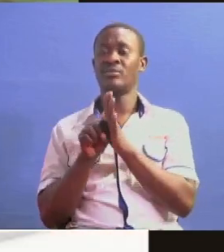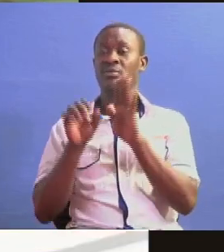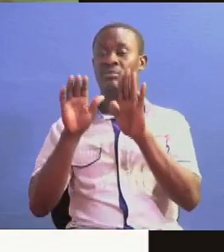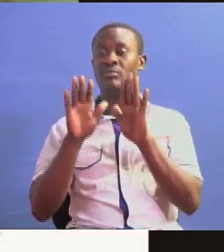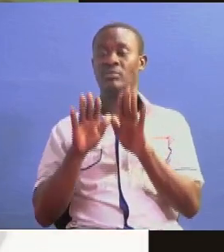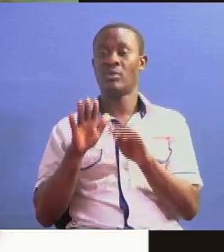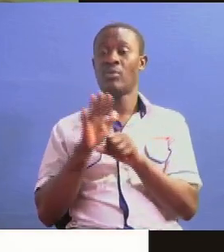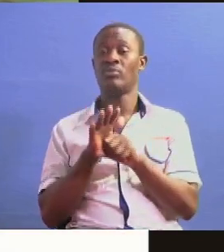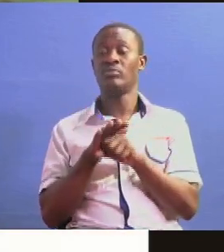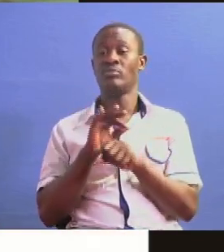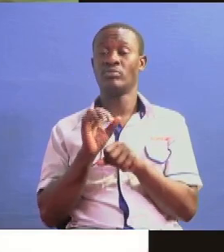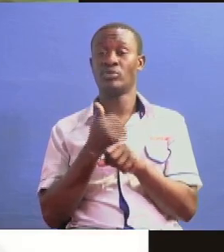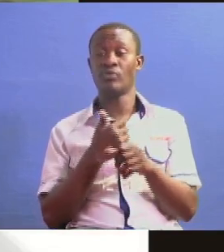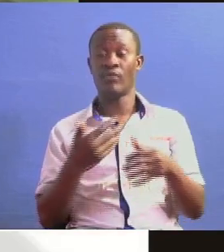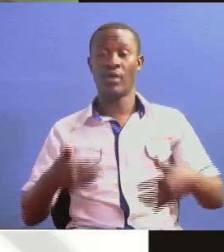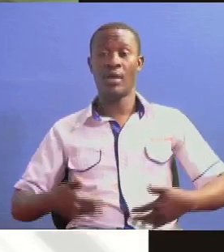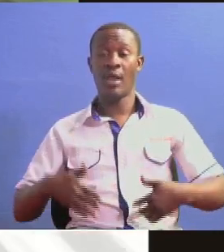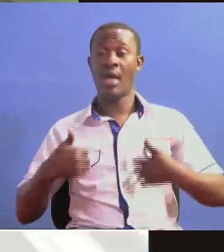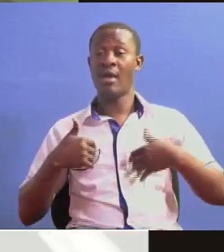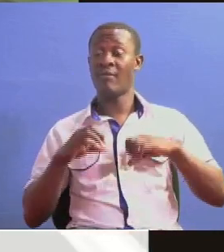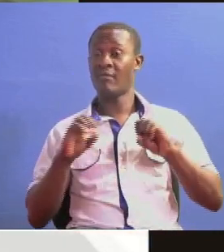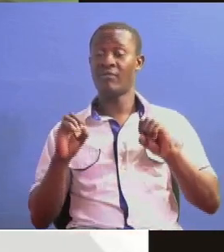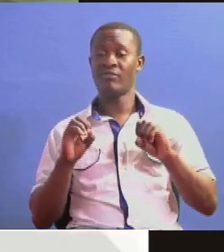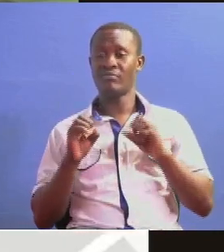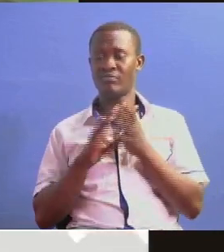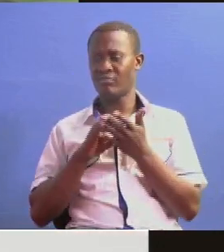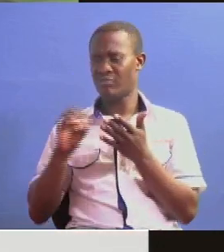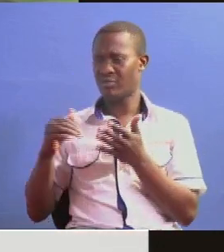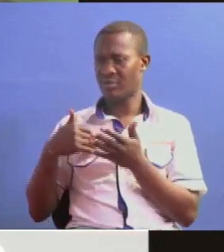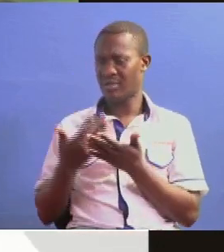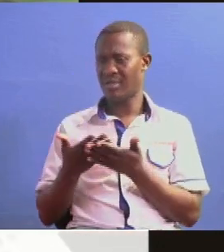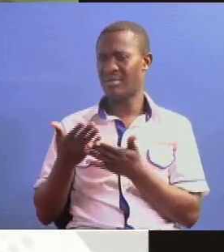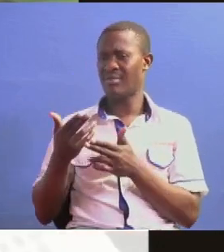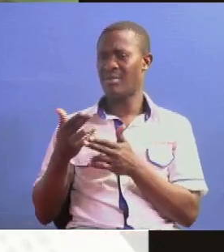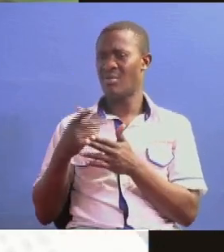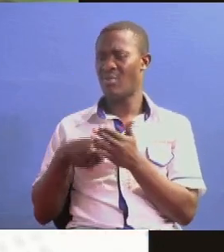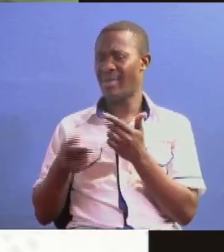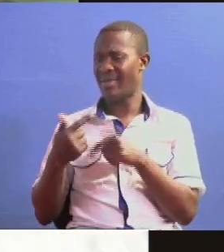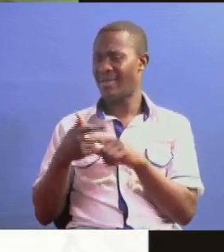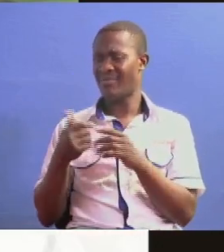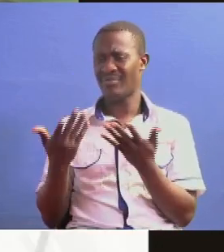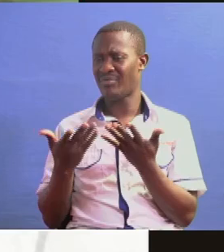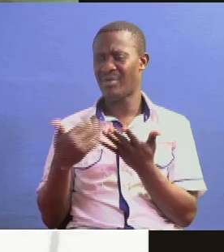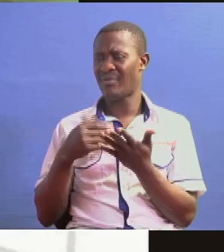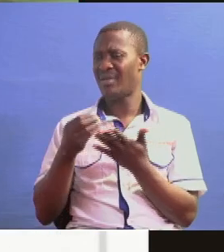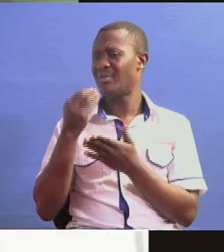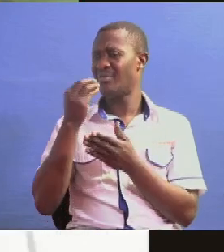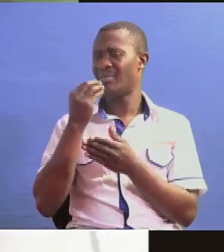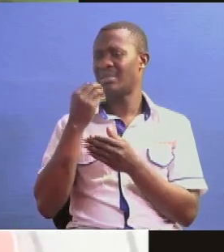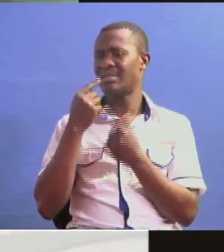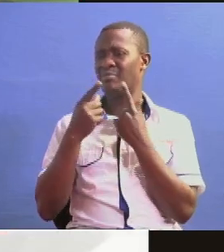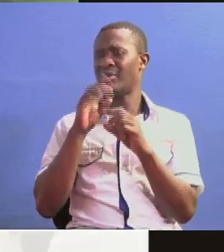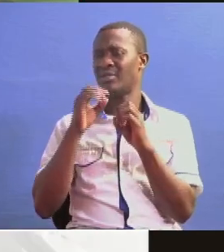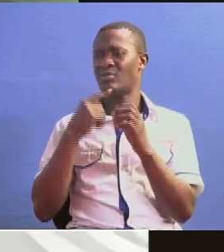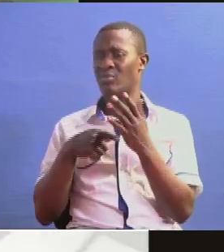important. Most of our young people have lost identity in that they are not even able to speak their own indigenous language, and therefore